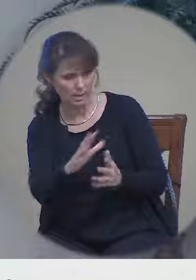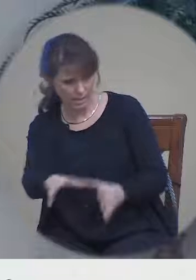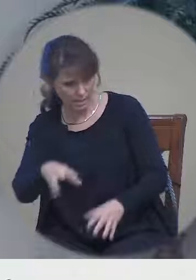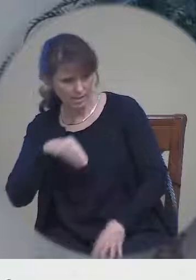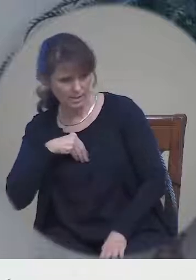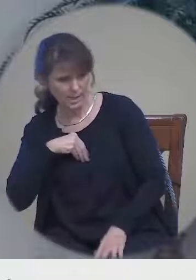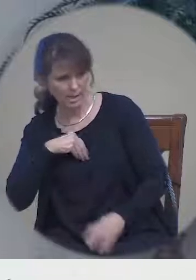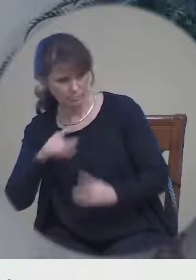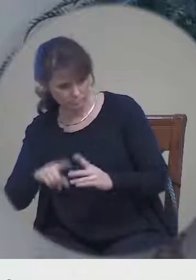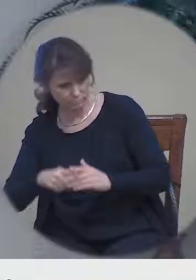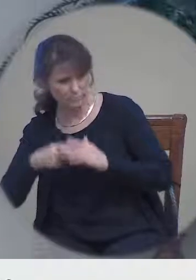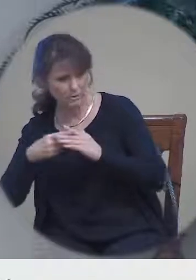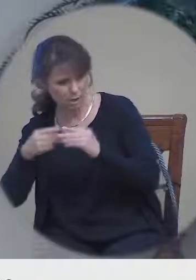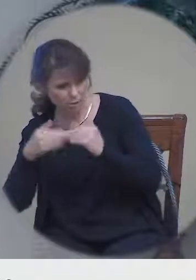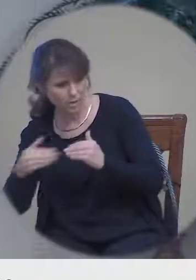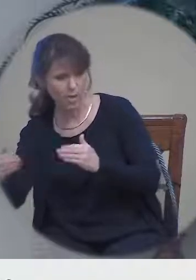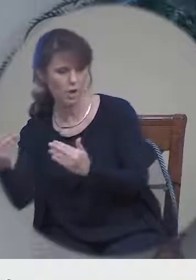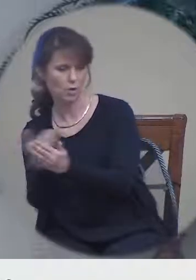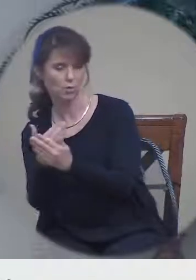True.